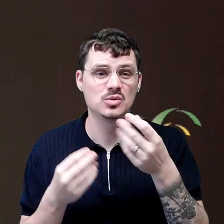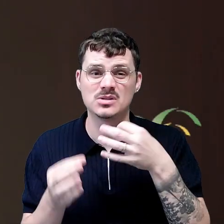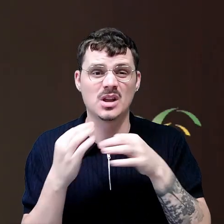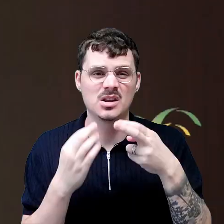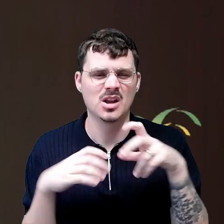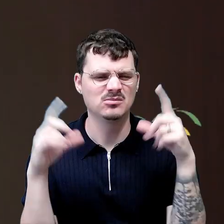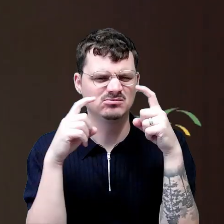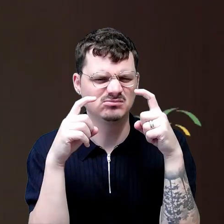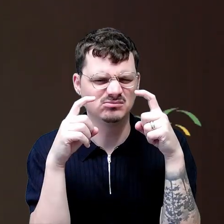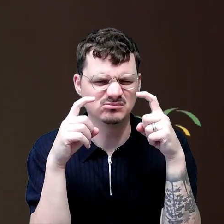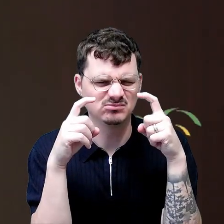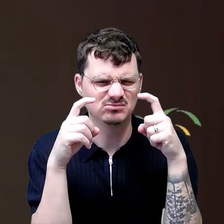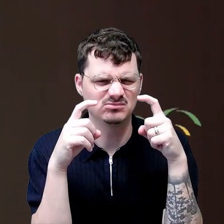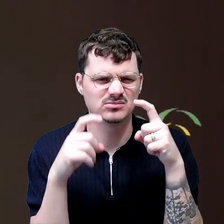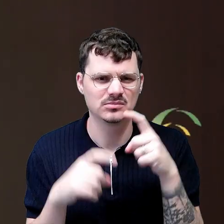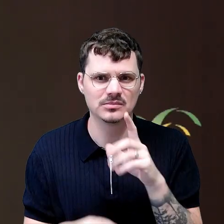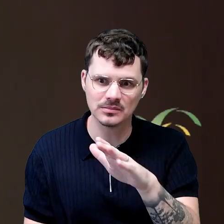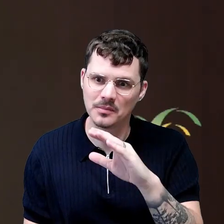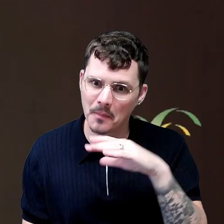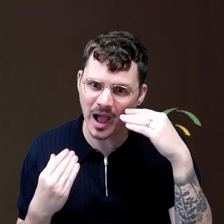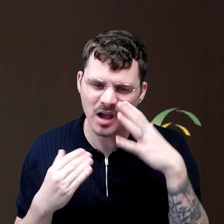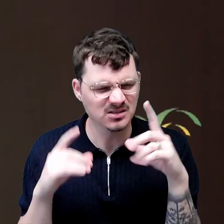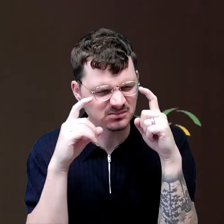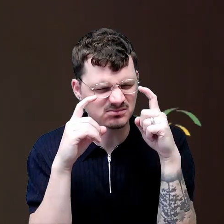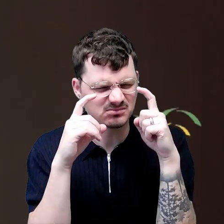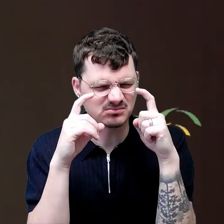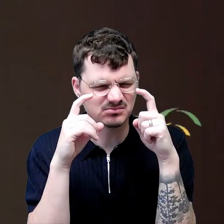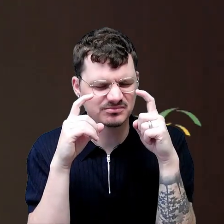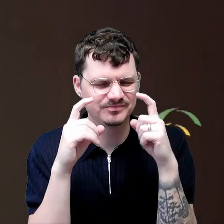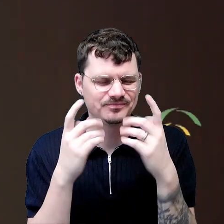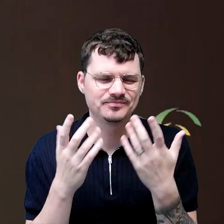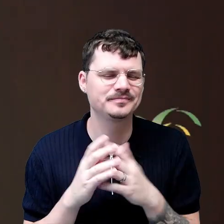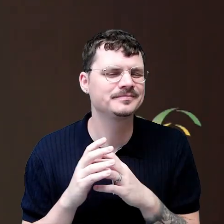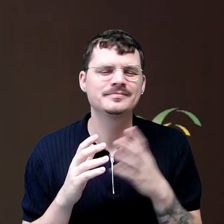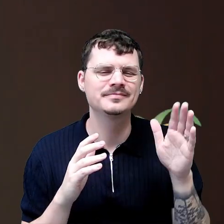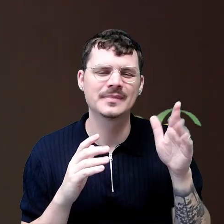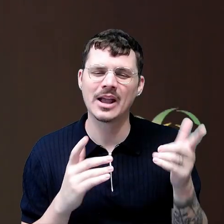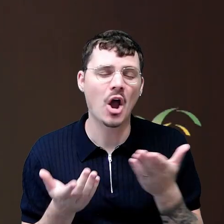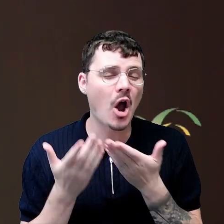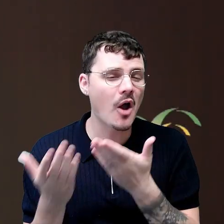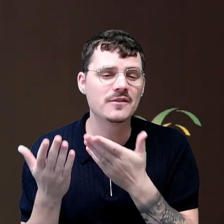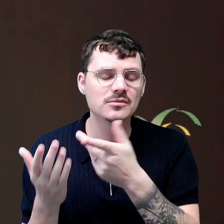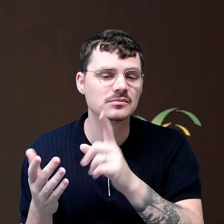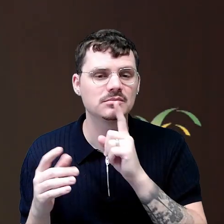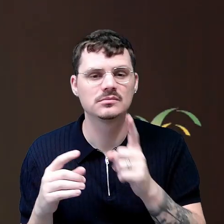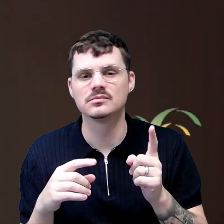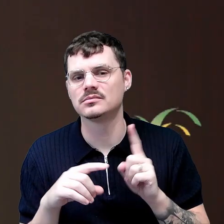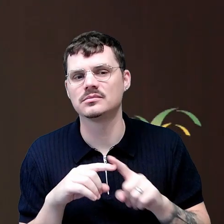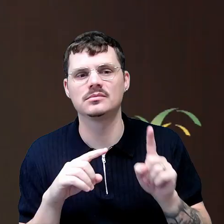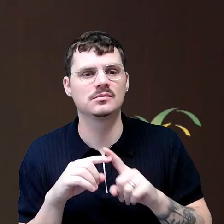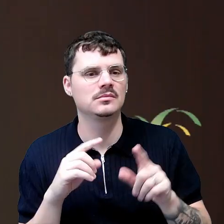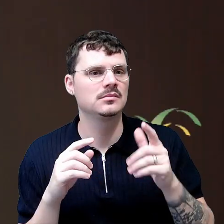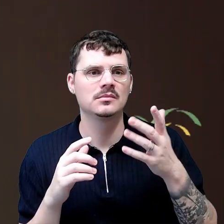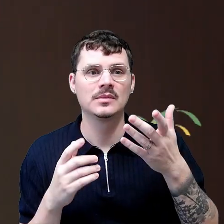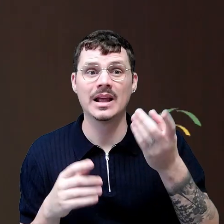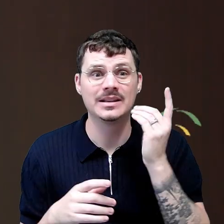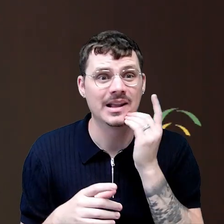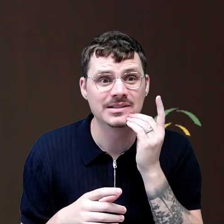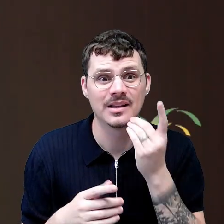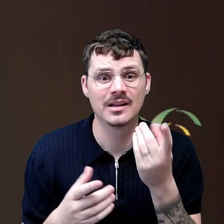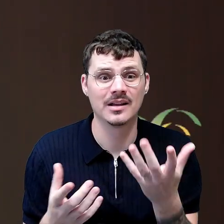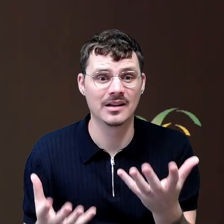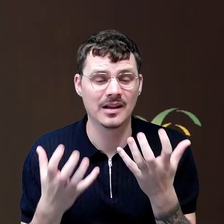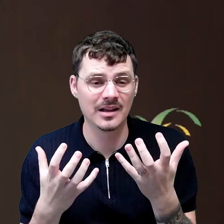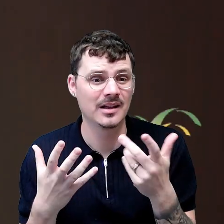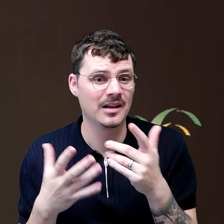went like that when he was asked to smile. And they'd offer him every different kind of version of